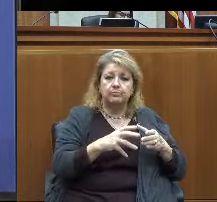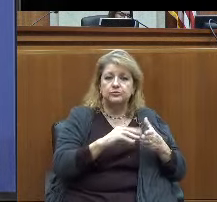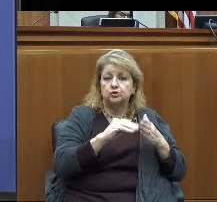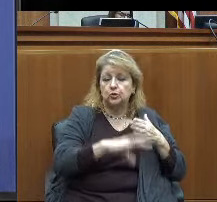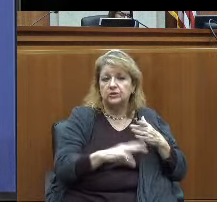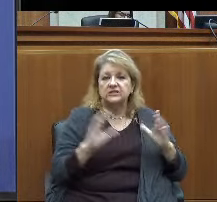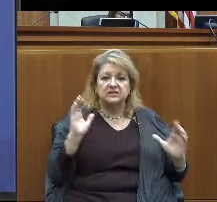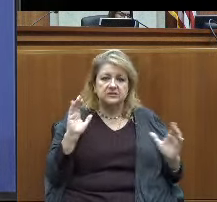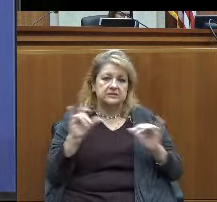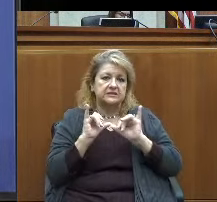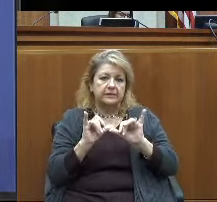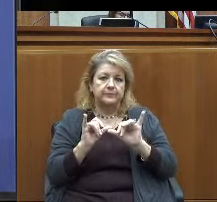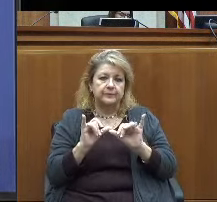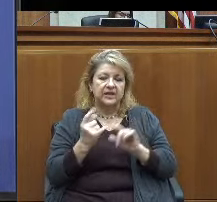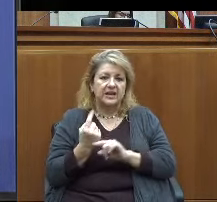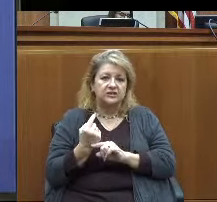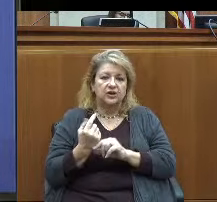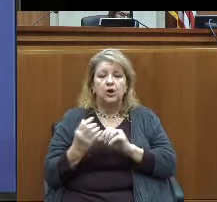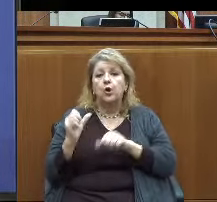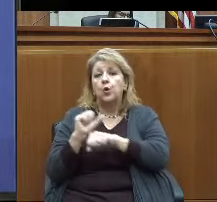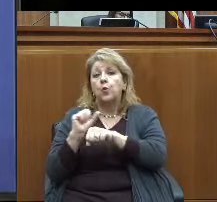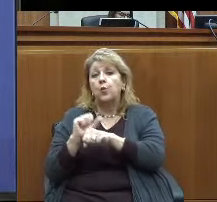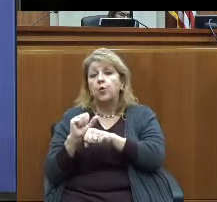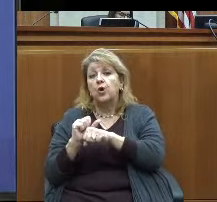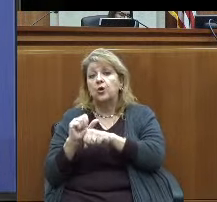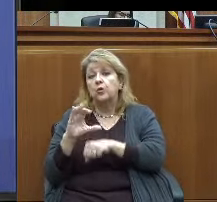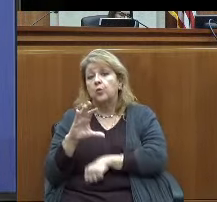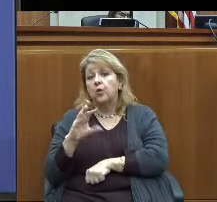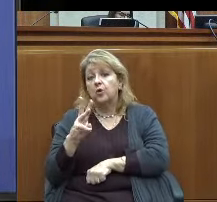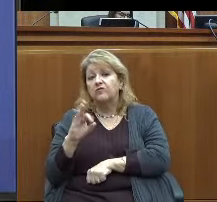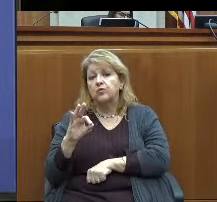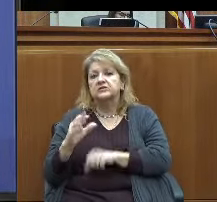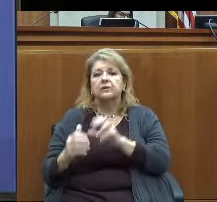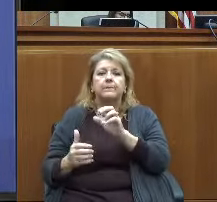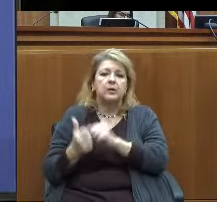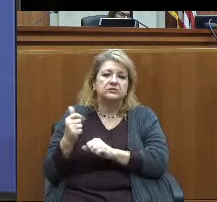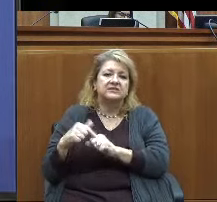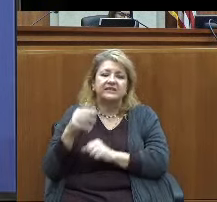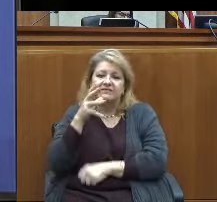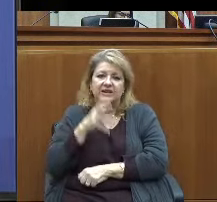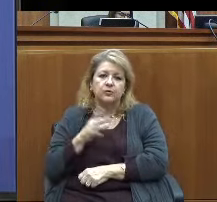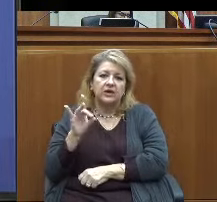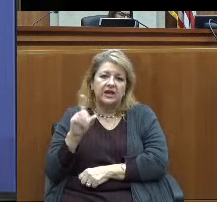with our workforce being predominantly female, with 81% of our teachers.